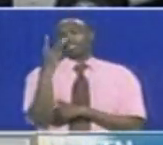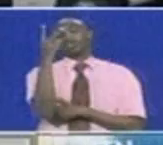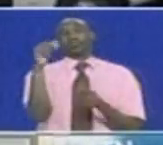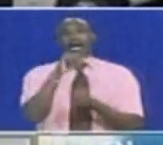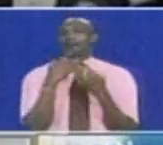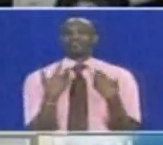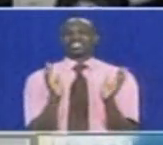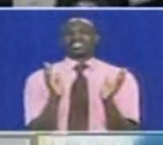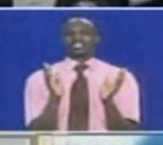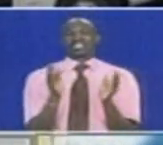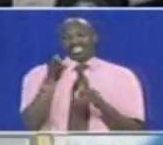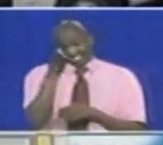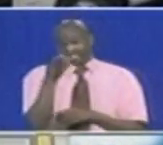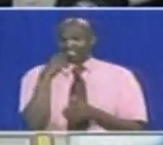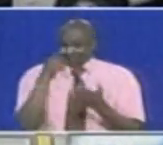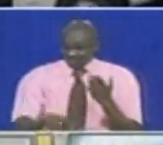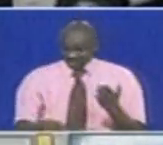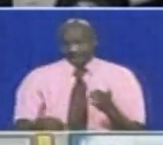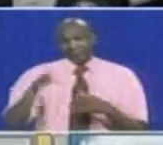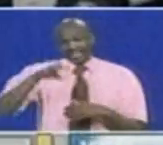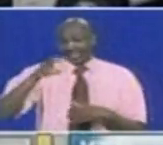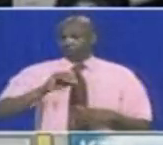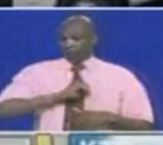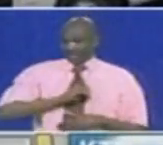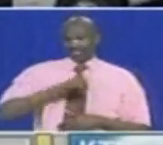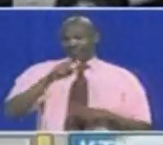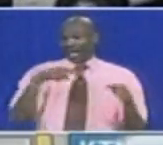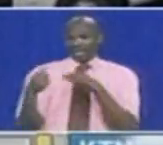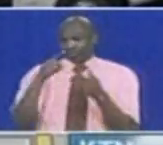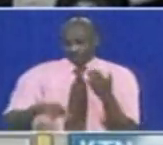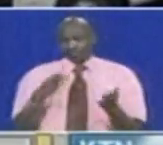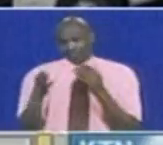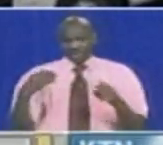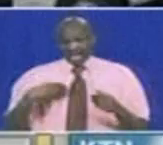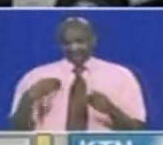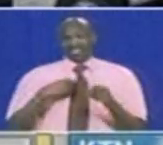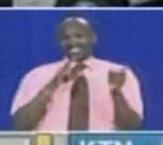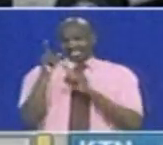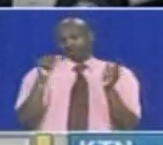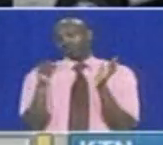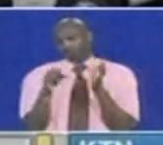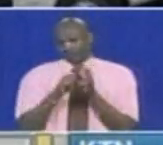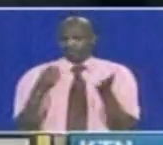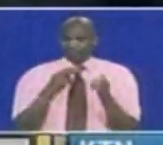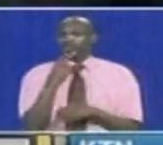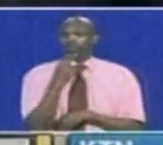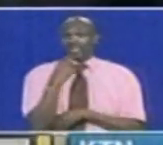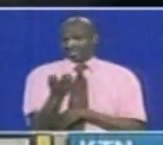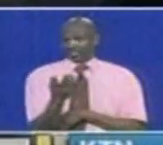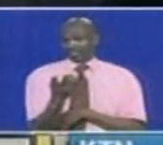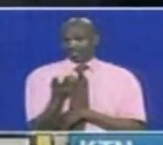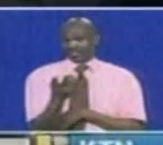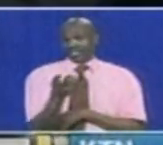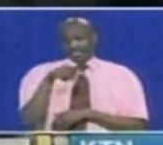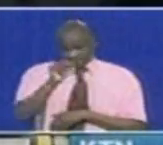inspected. This, a state of affairs that Matatu owners argued could lead to a transport crisis come Tuesday. But they